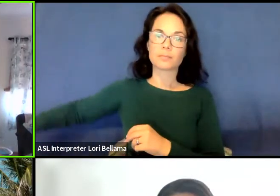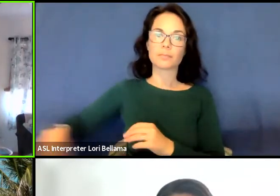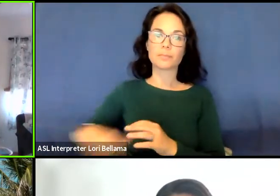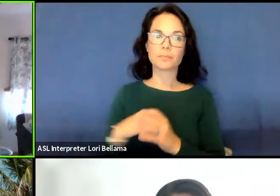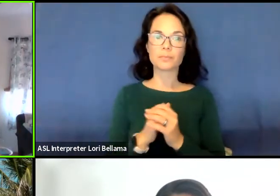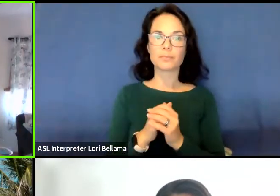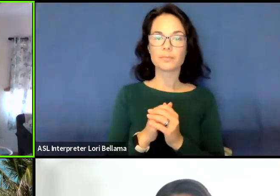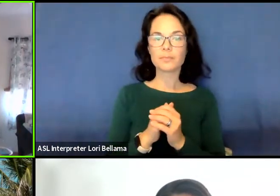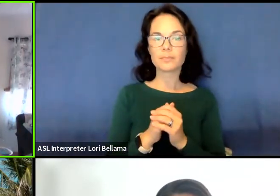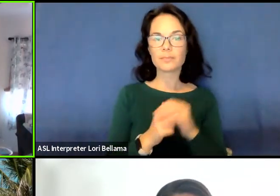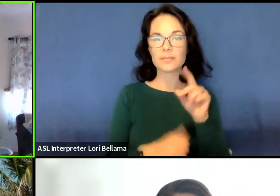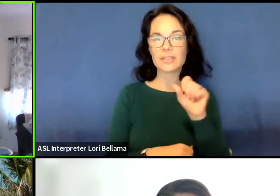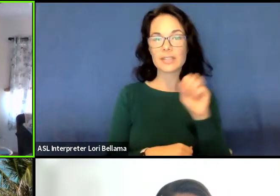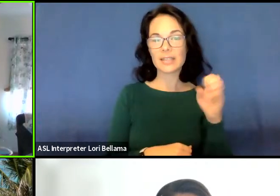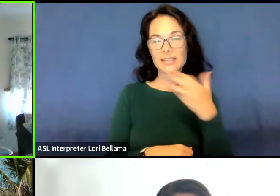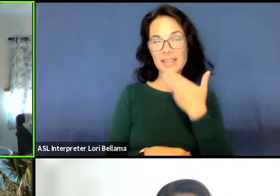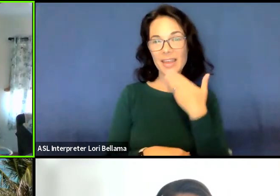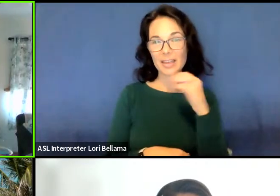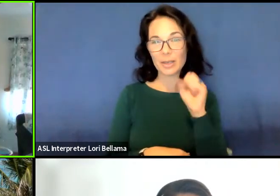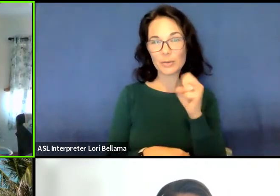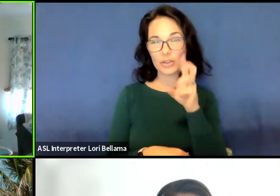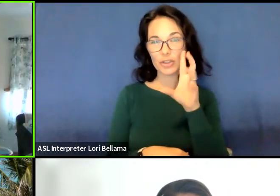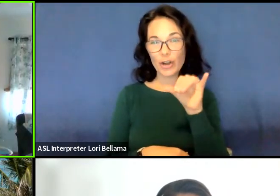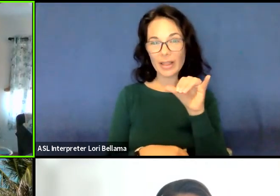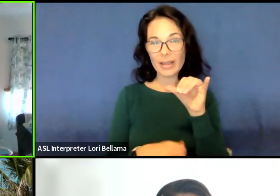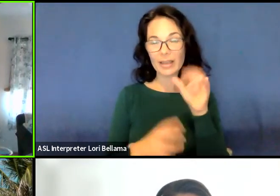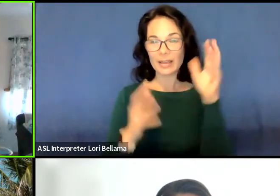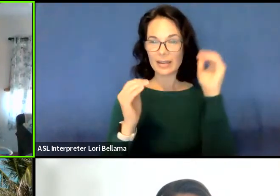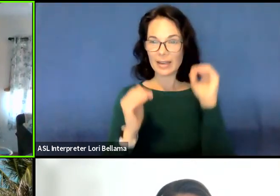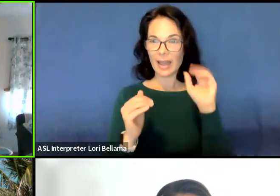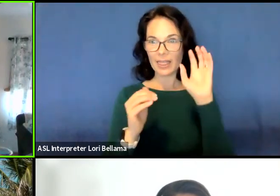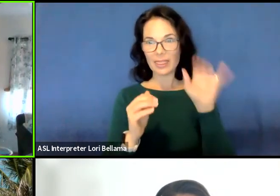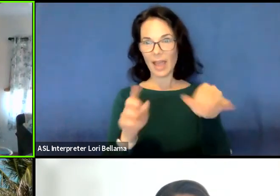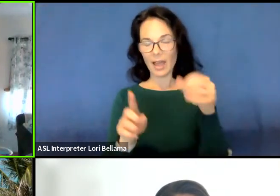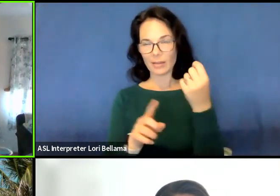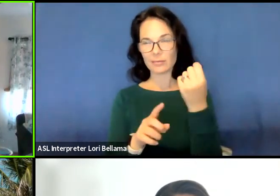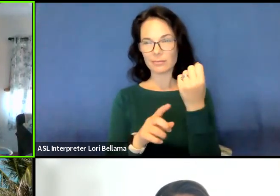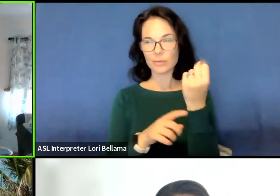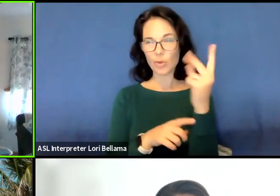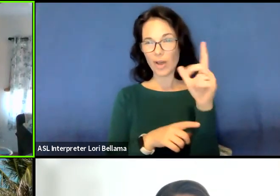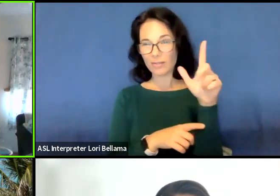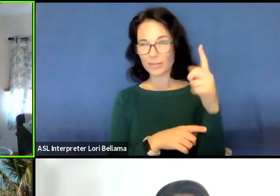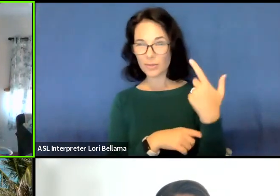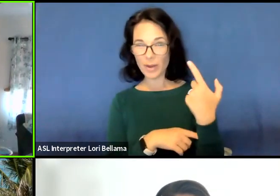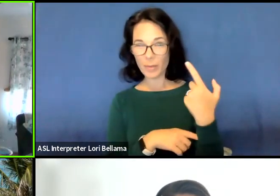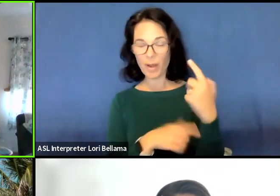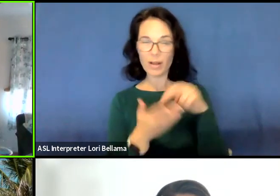Thank you, Shirley. Okay, and that brings us to, it's 12:21, so we are officially ending the